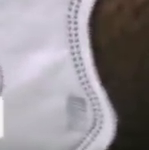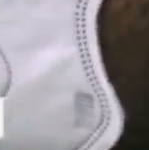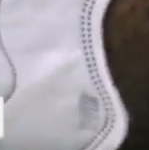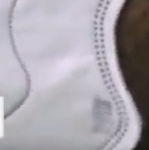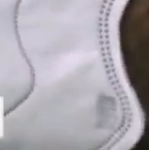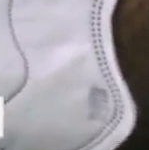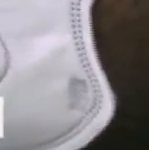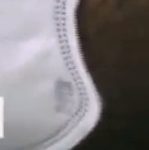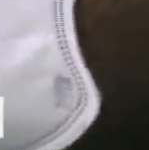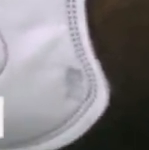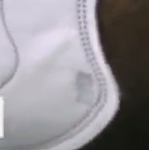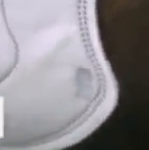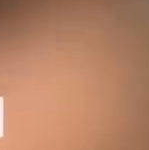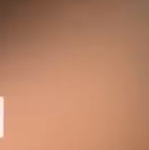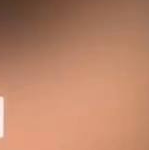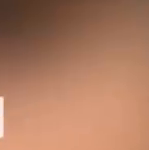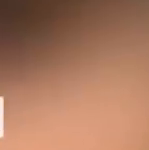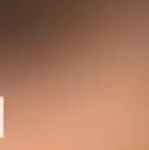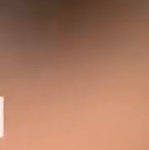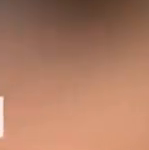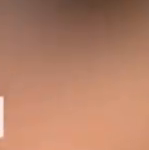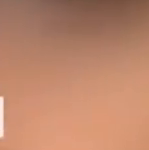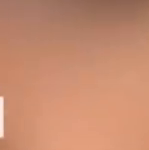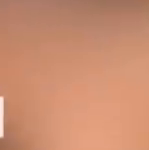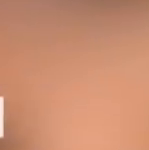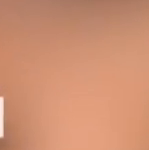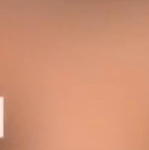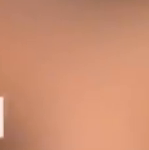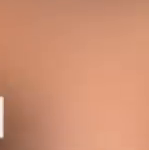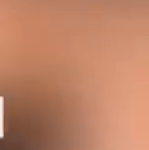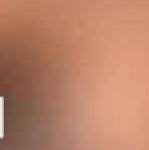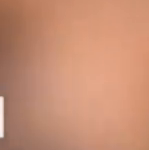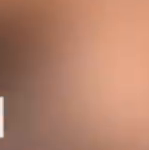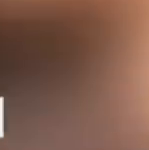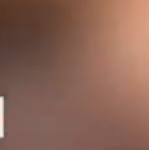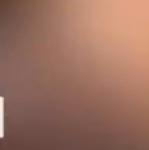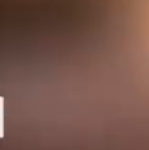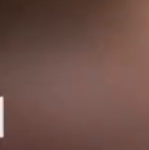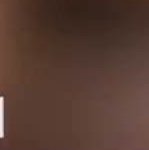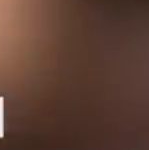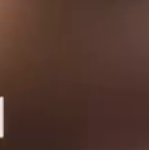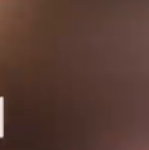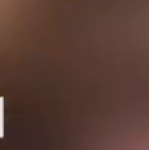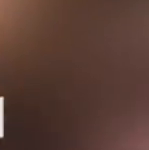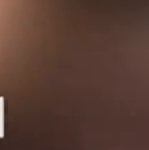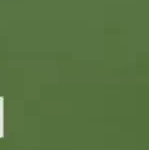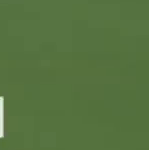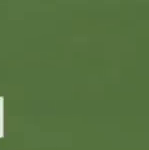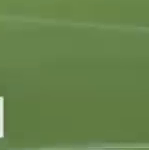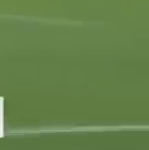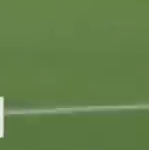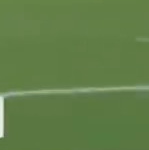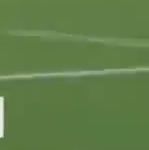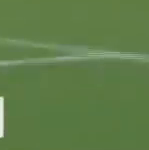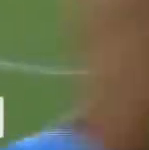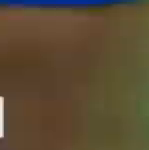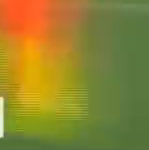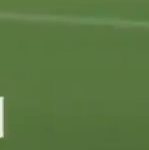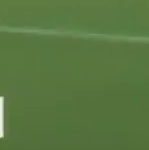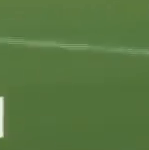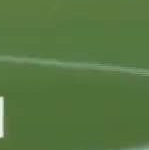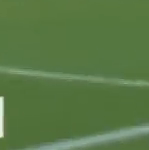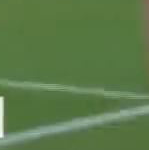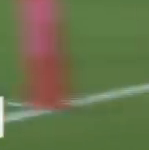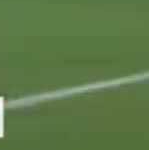the Corrections Service, we would occasionally play sevens, and I guess that's where my sevens dream started. Fellow teammate